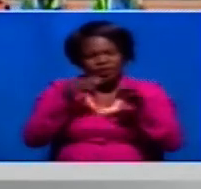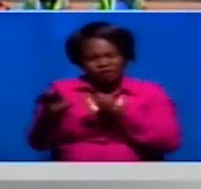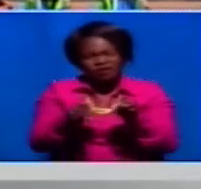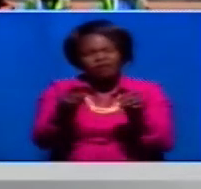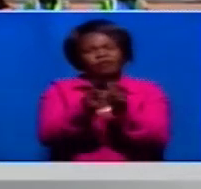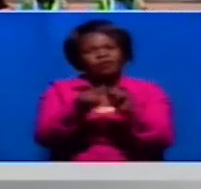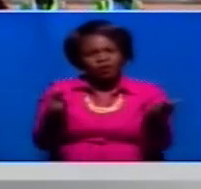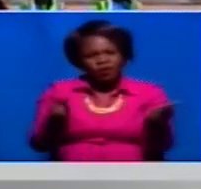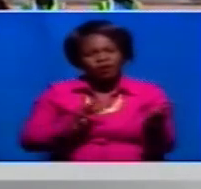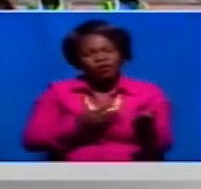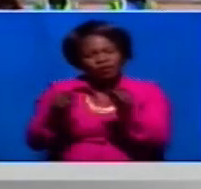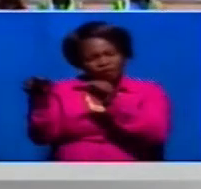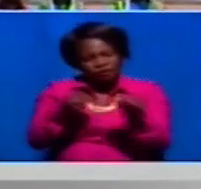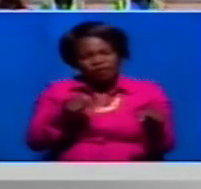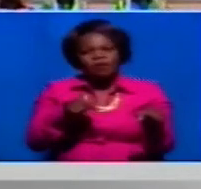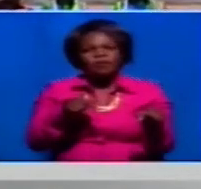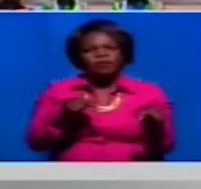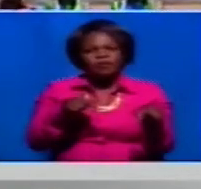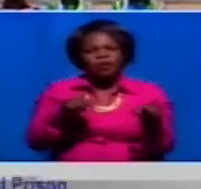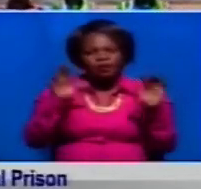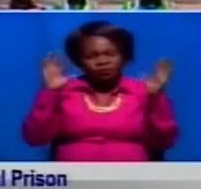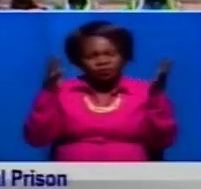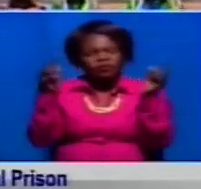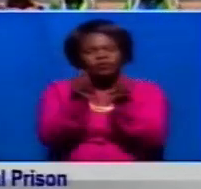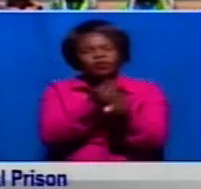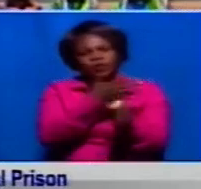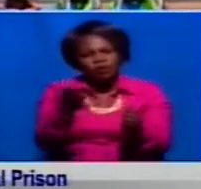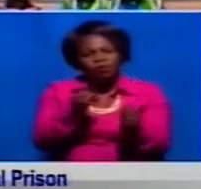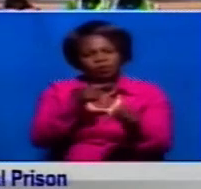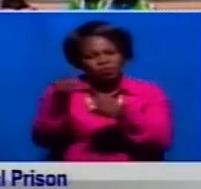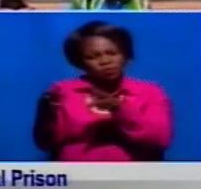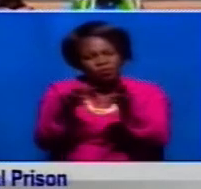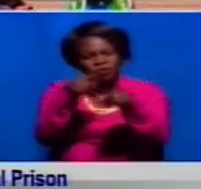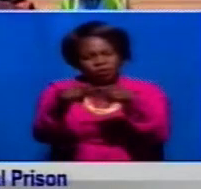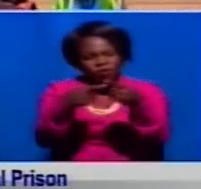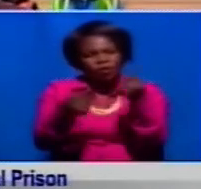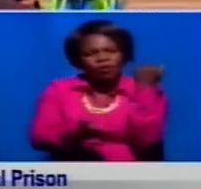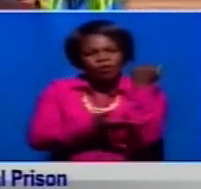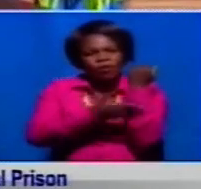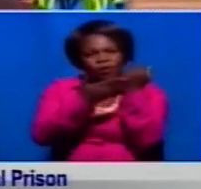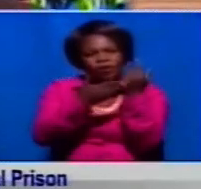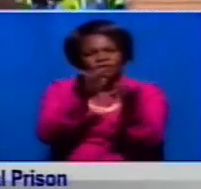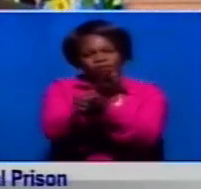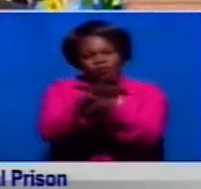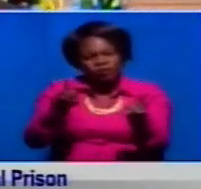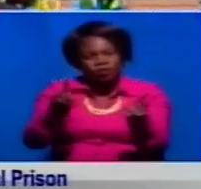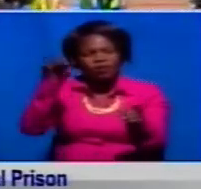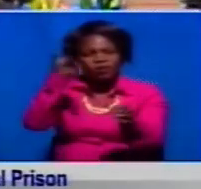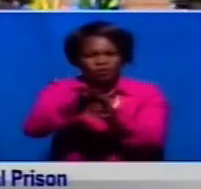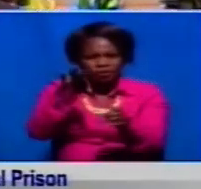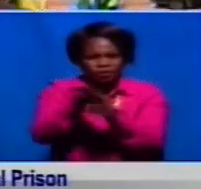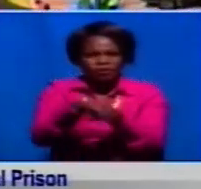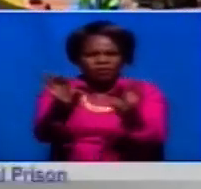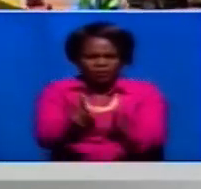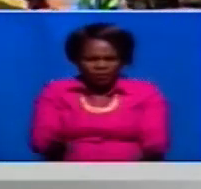come to celebrate with you that this is the way to go. Progressive, democratic elections are an